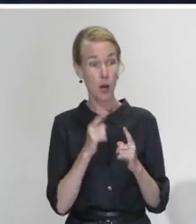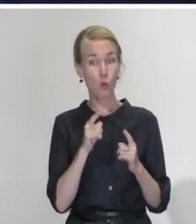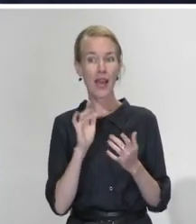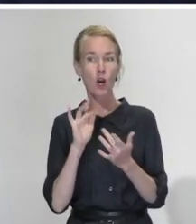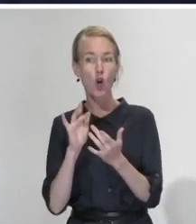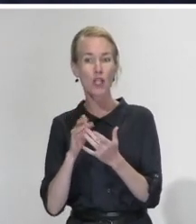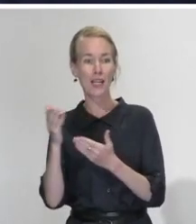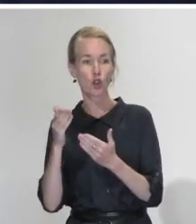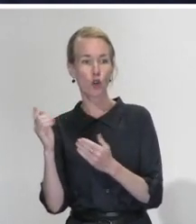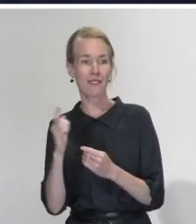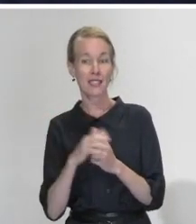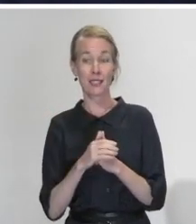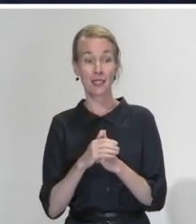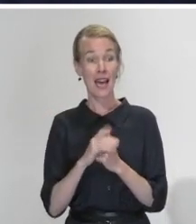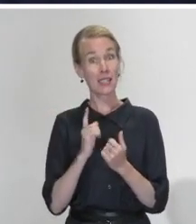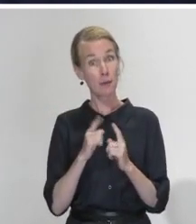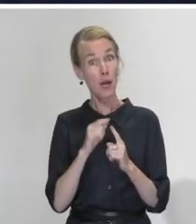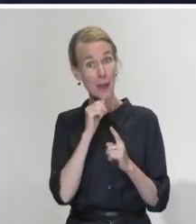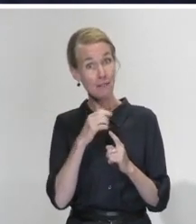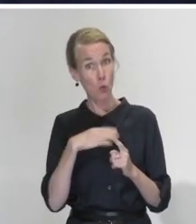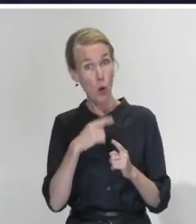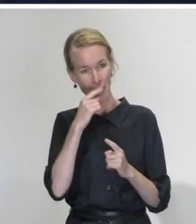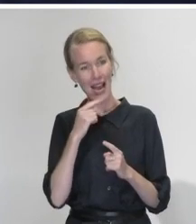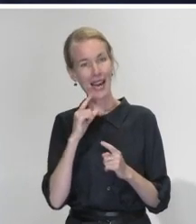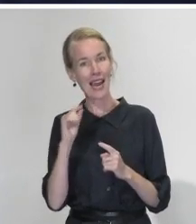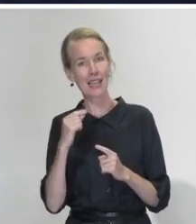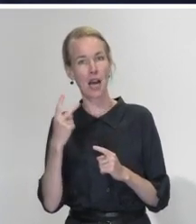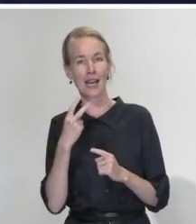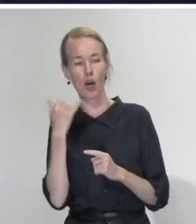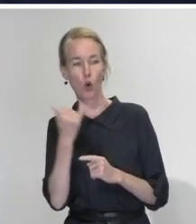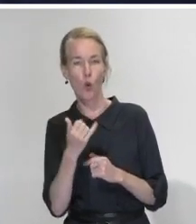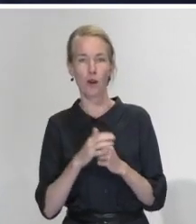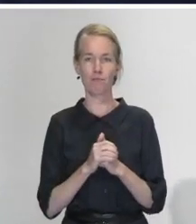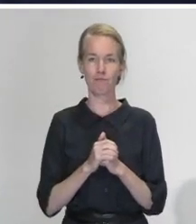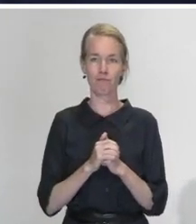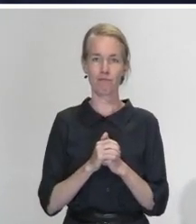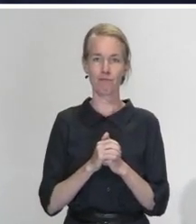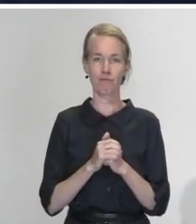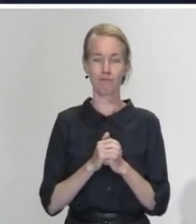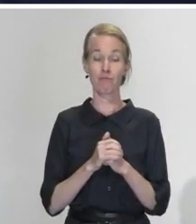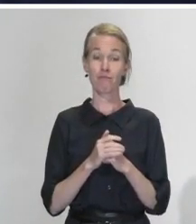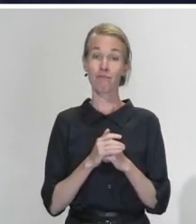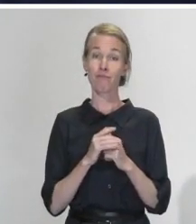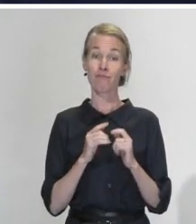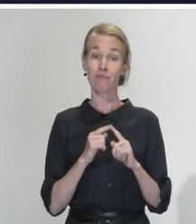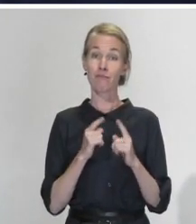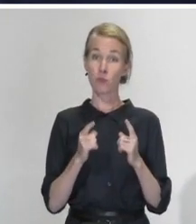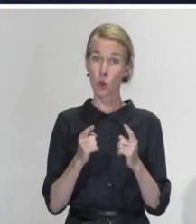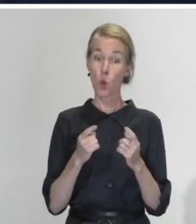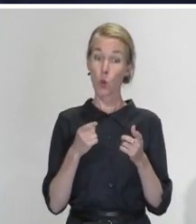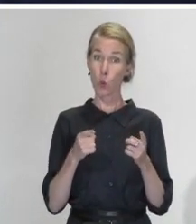have asked, follow-up calls are being scheduled. The network of calls to check in on people will widen to include other